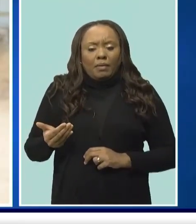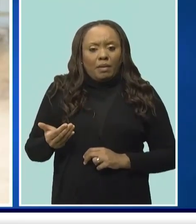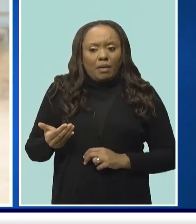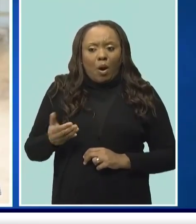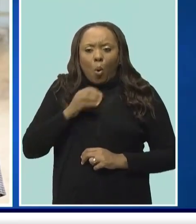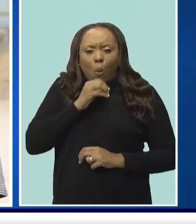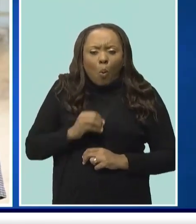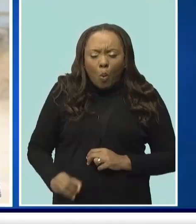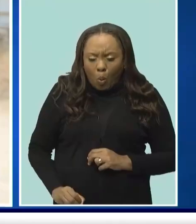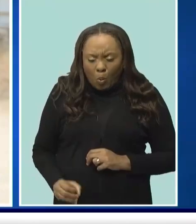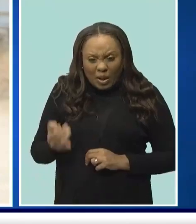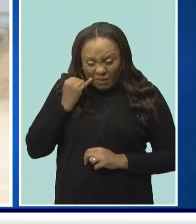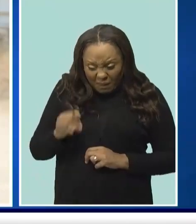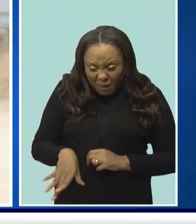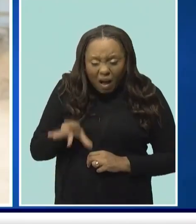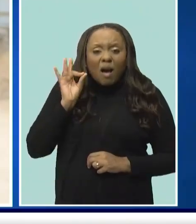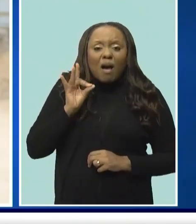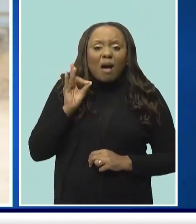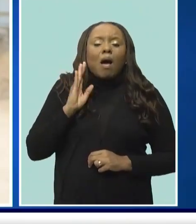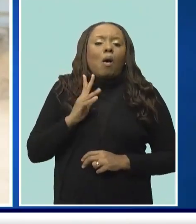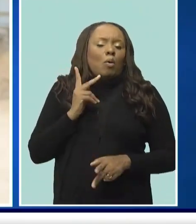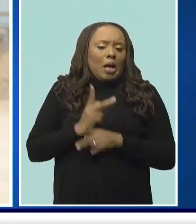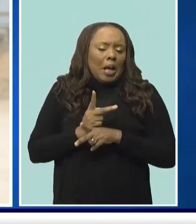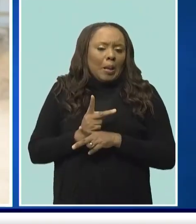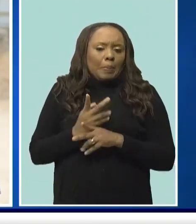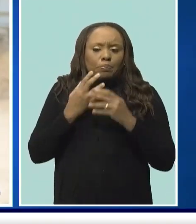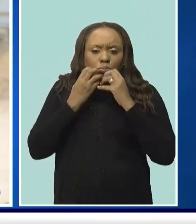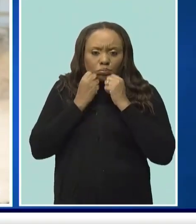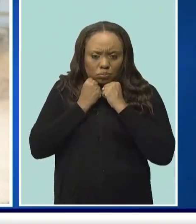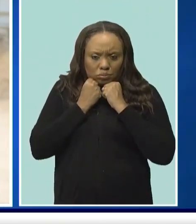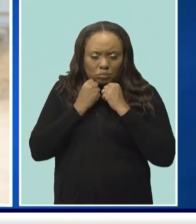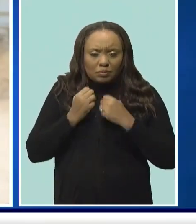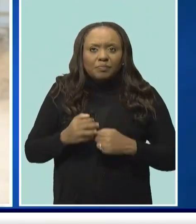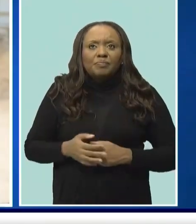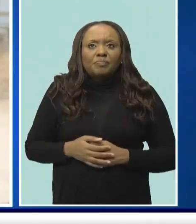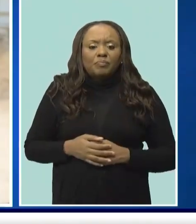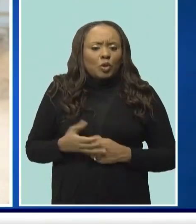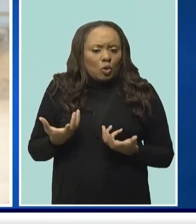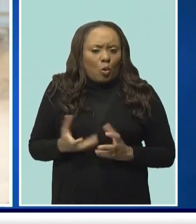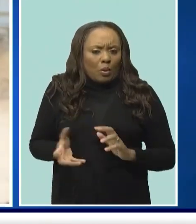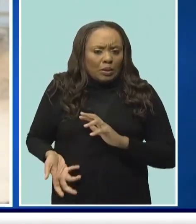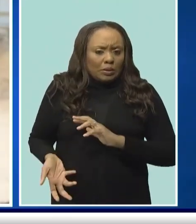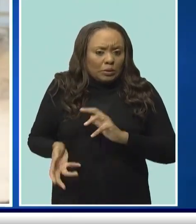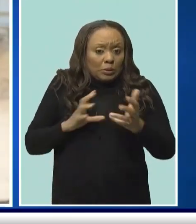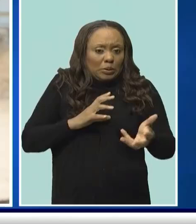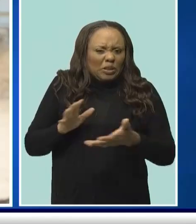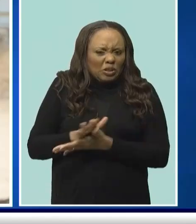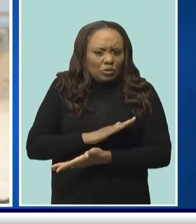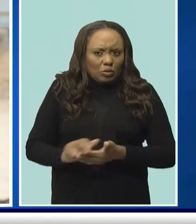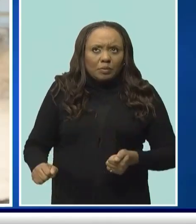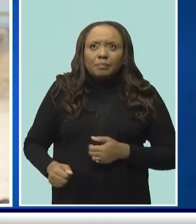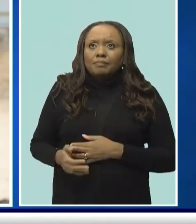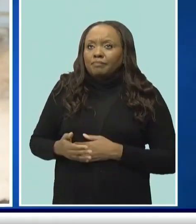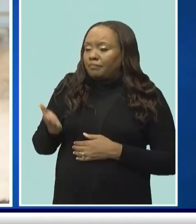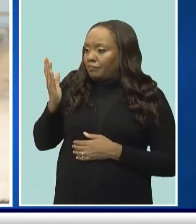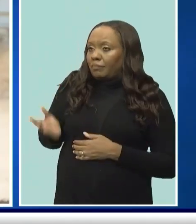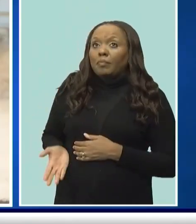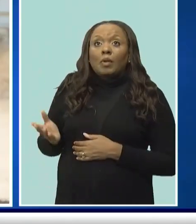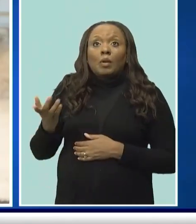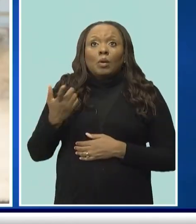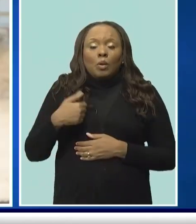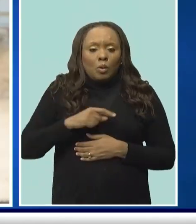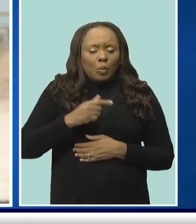Society, Kevin Farmer, was also on site. In keeping with the planning process is to carry out what we call a watching brief. So